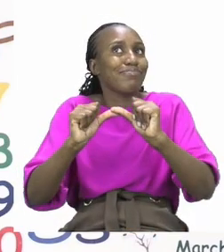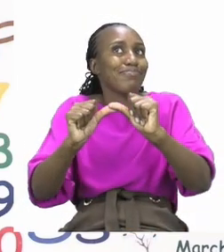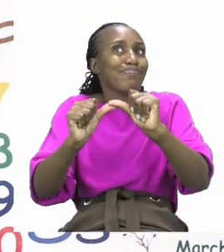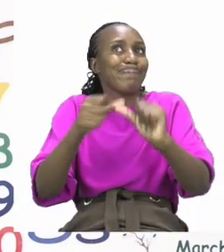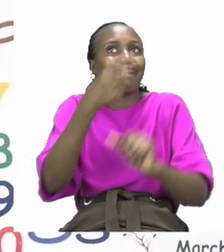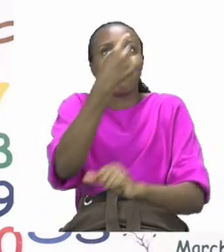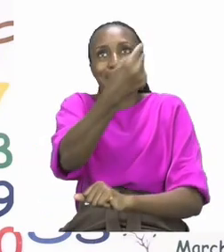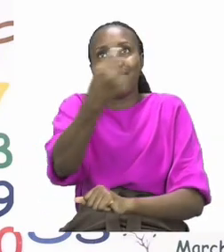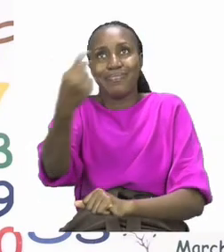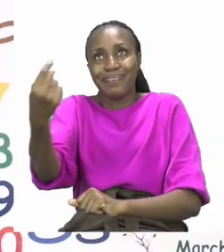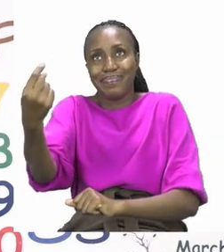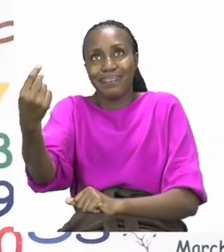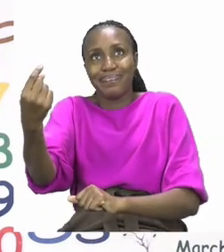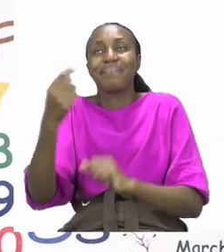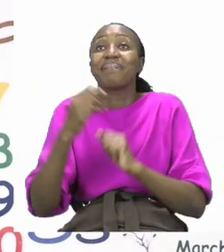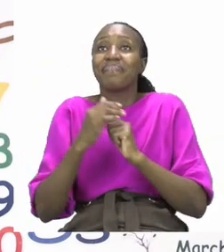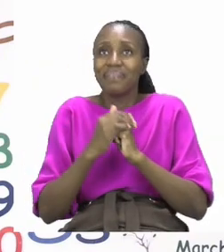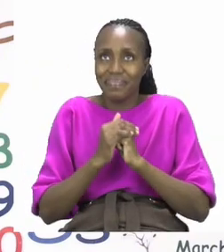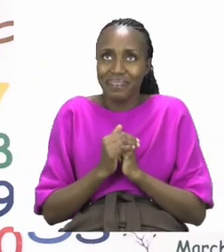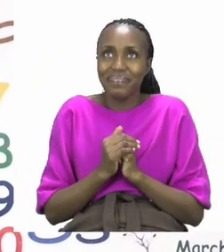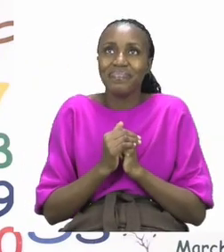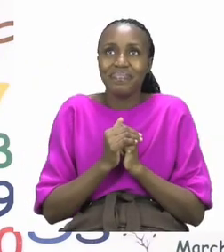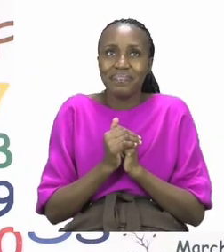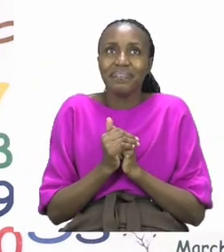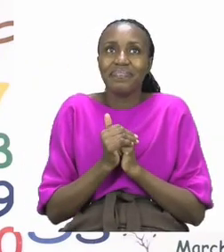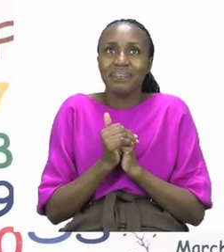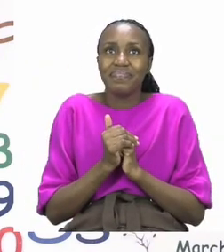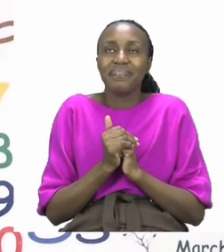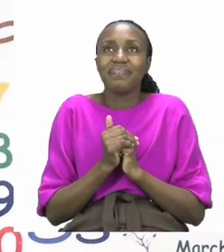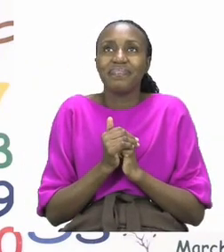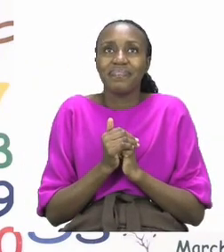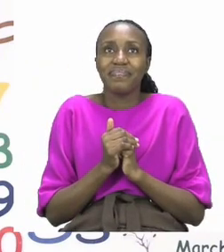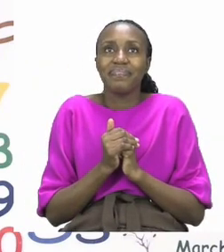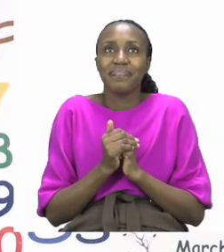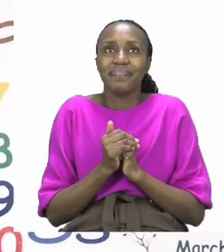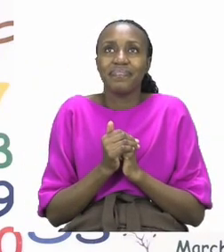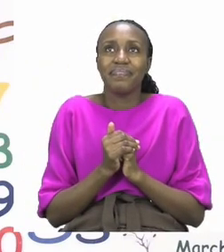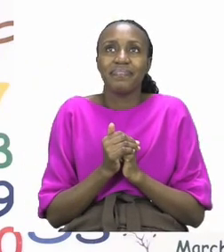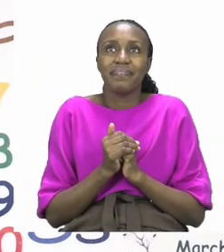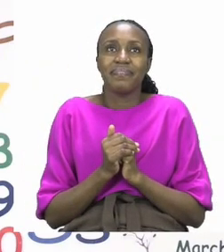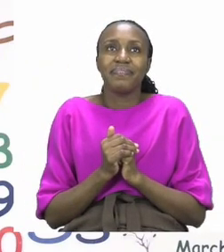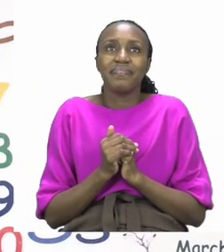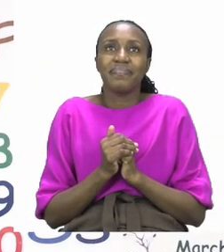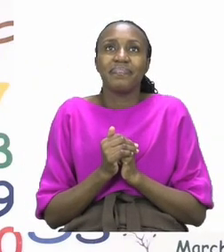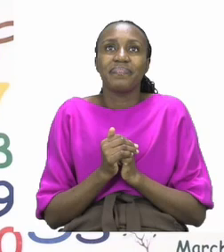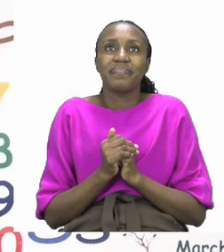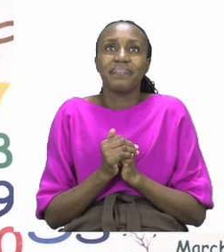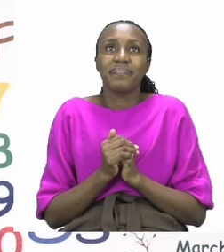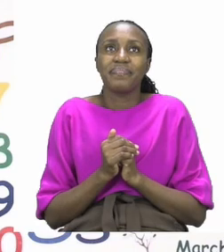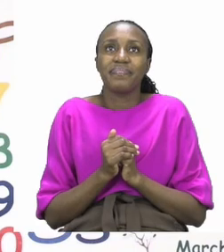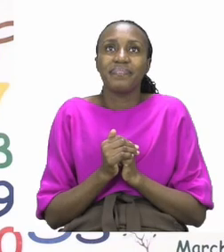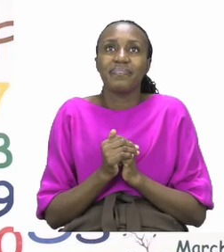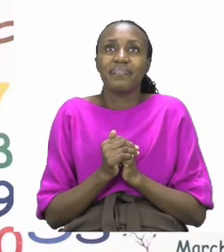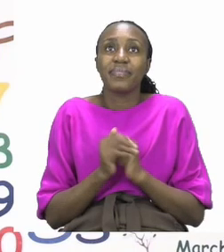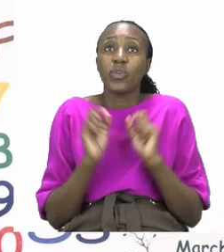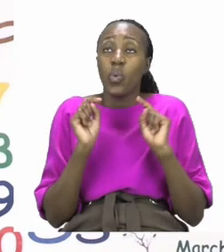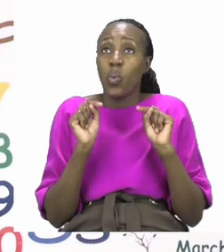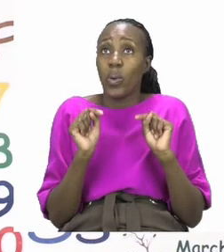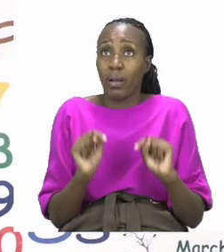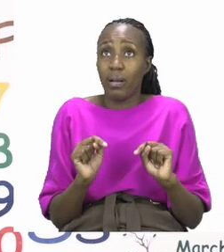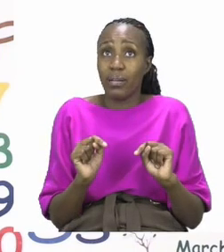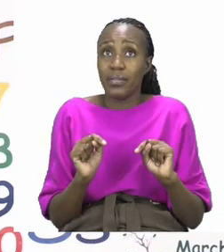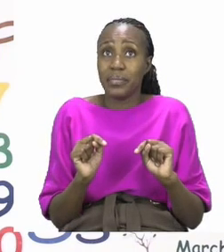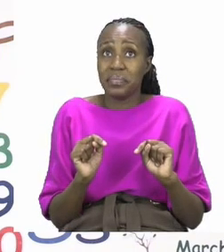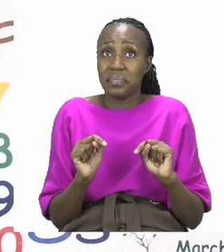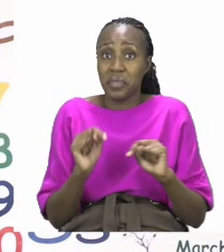time with your vocabulary words and try and use them in sentences with the week to come. Now, when